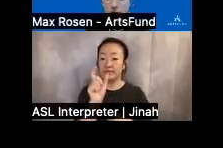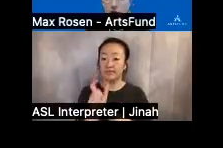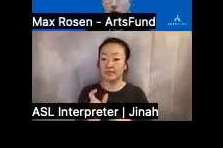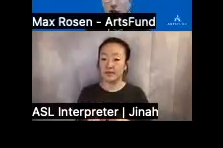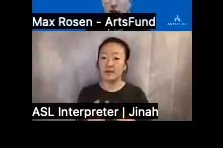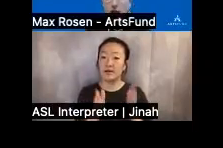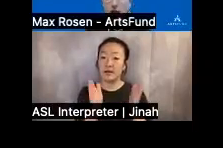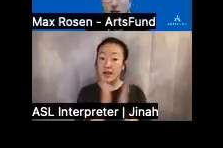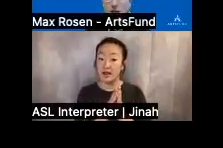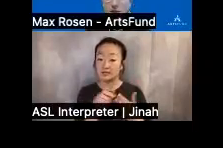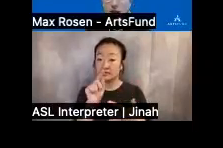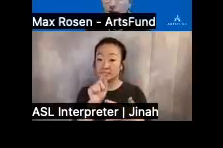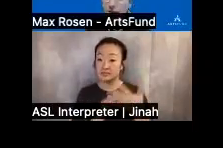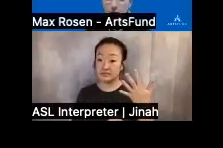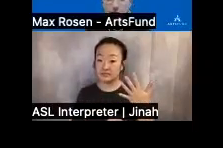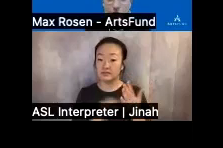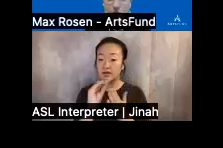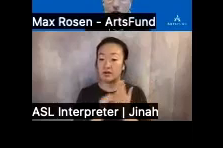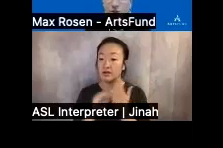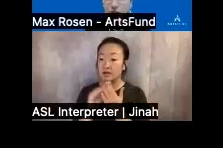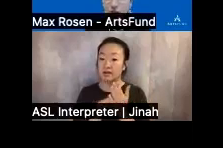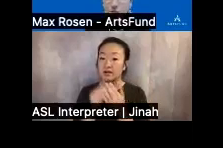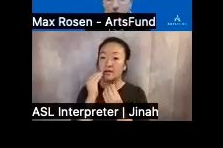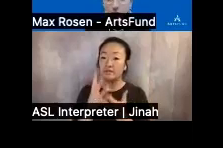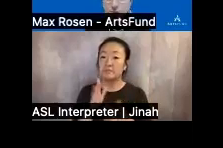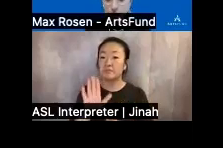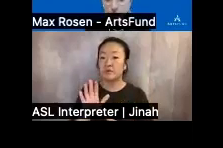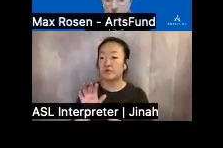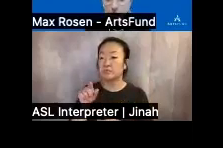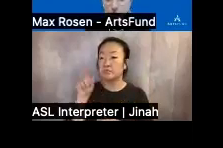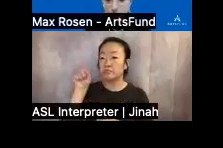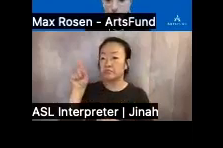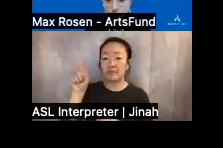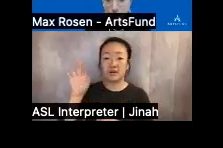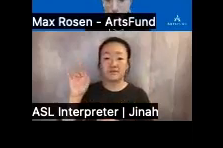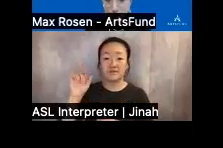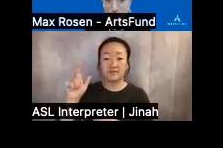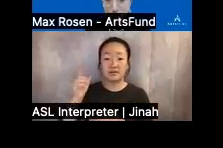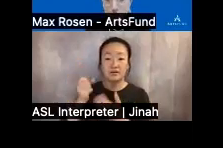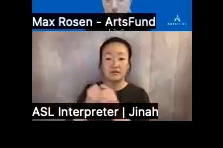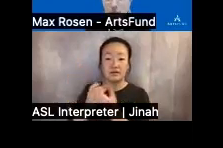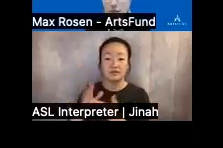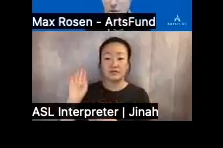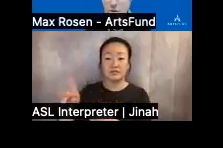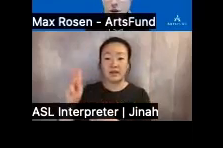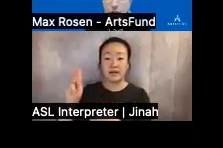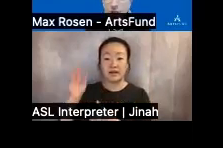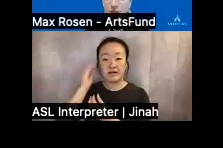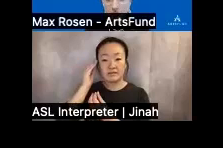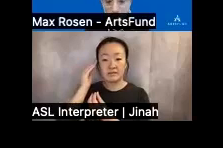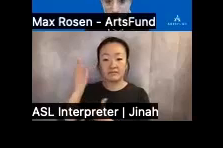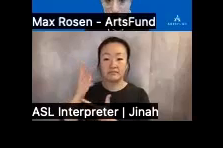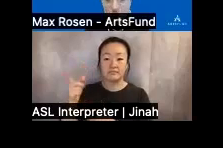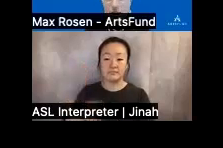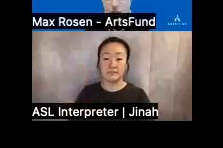asking you to fill out information on your fiscal sponsor's bank account information. If you're not